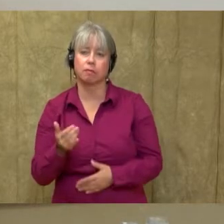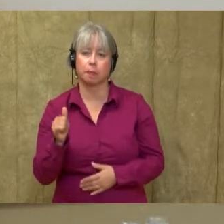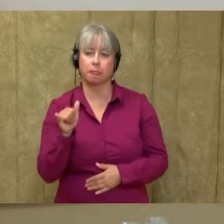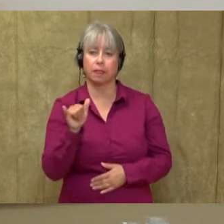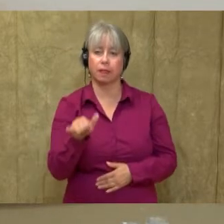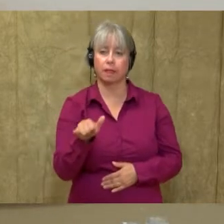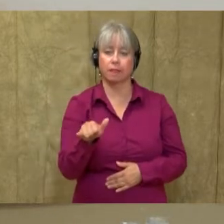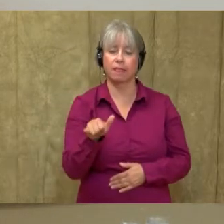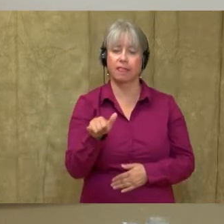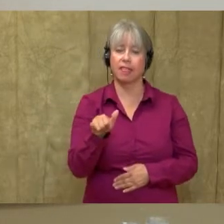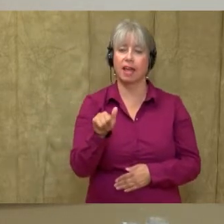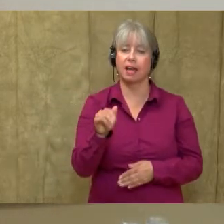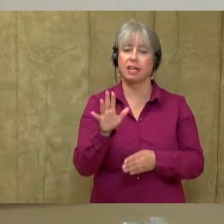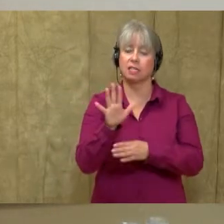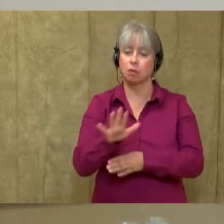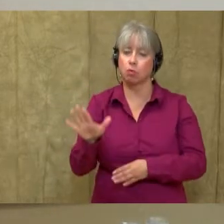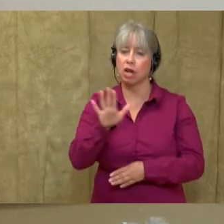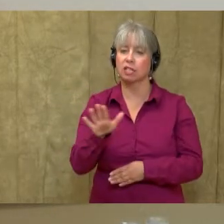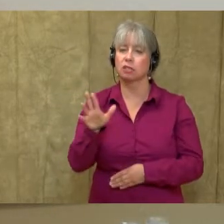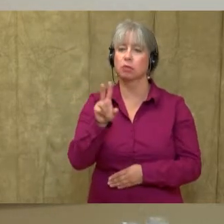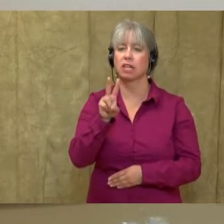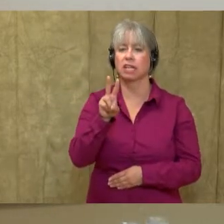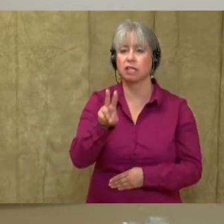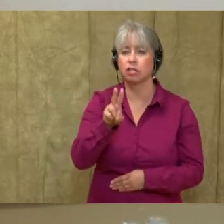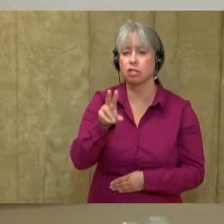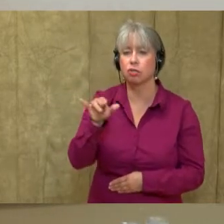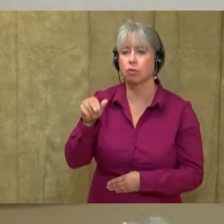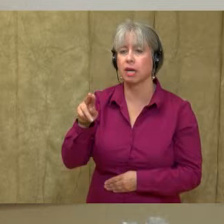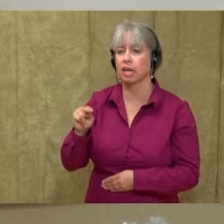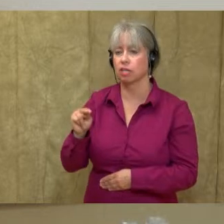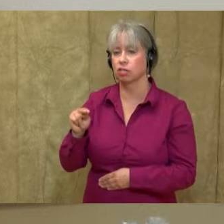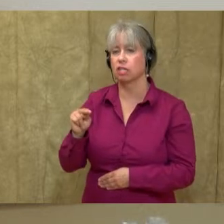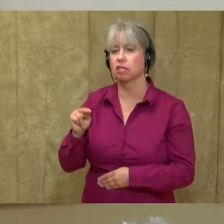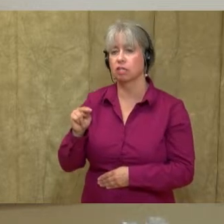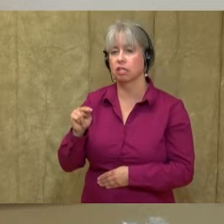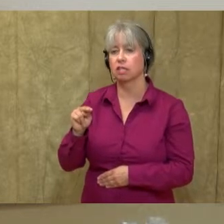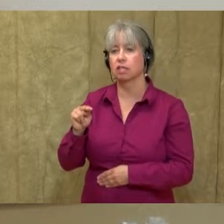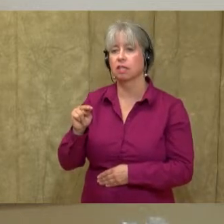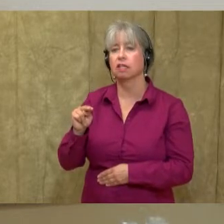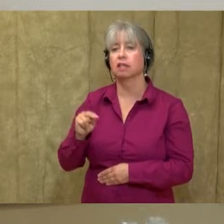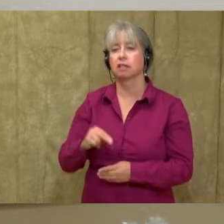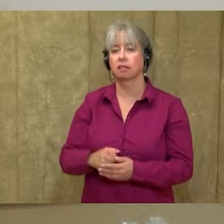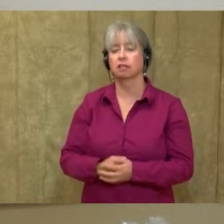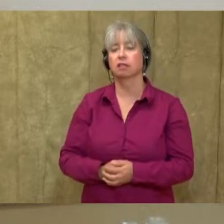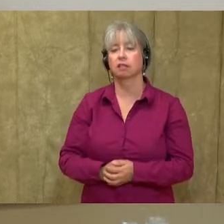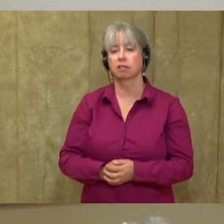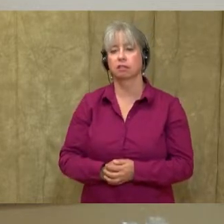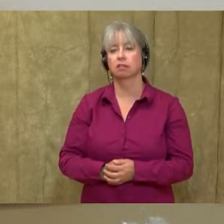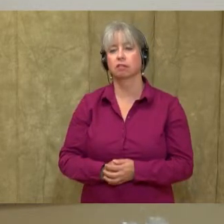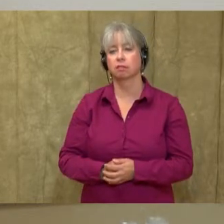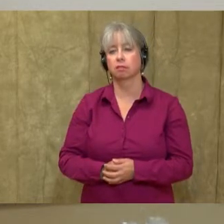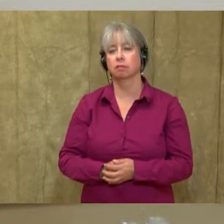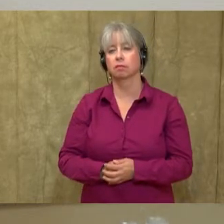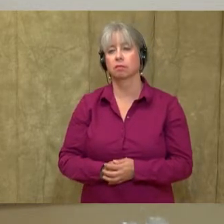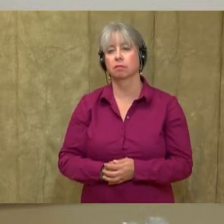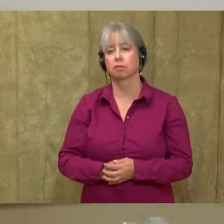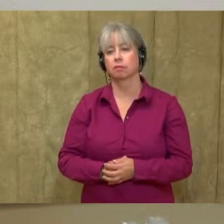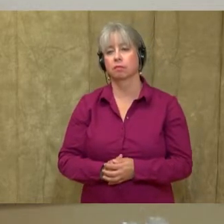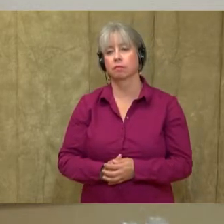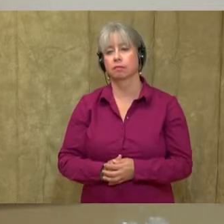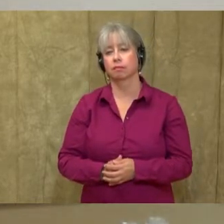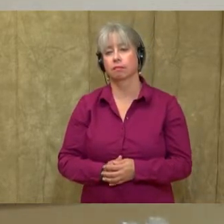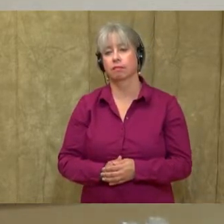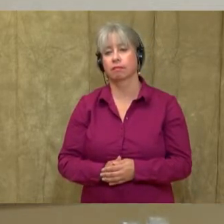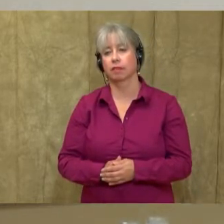2 inches, okay? This one is approximately 2 inches. So we want to, and that's